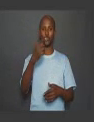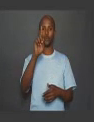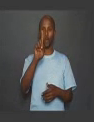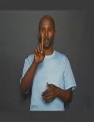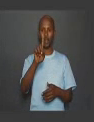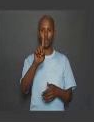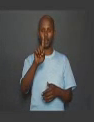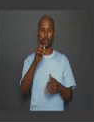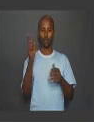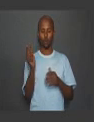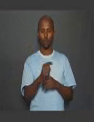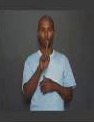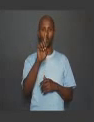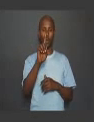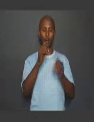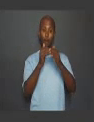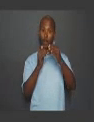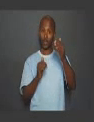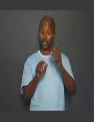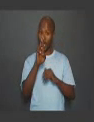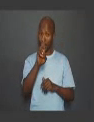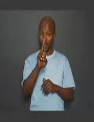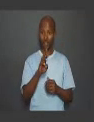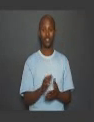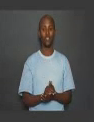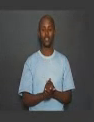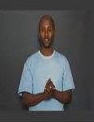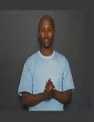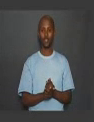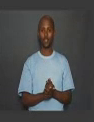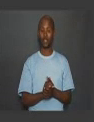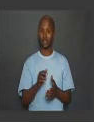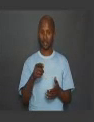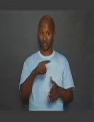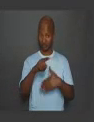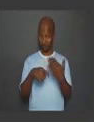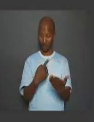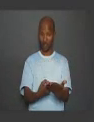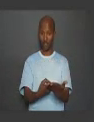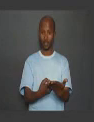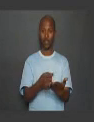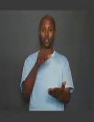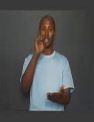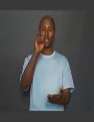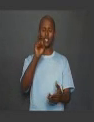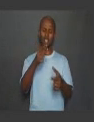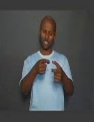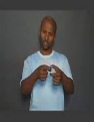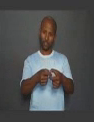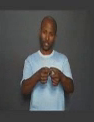G1 over 1 minus r. In that case, S